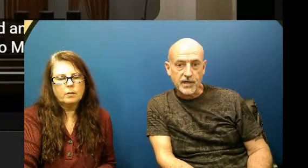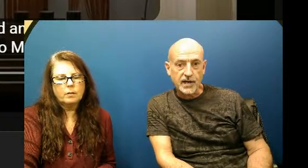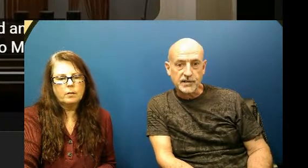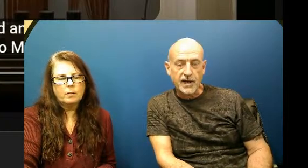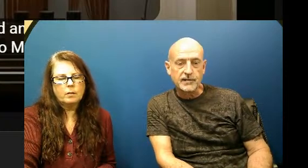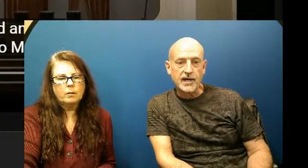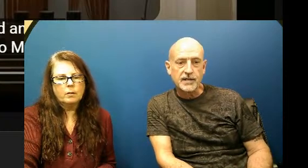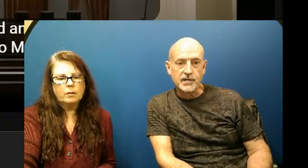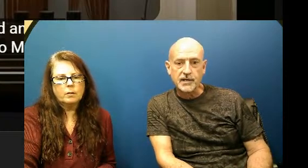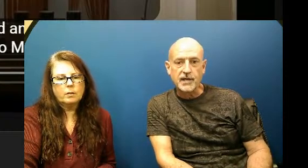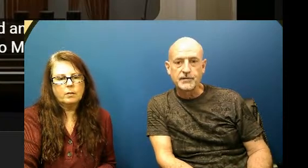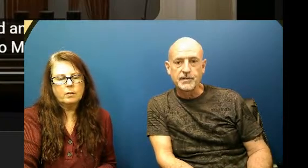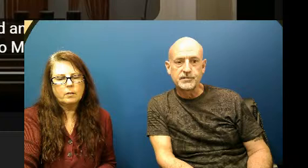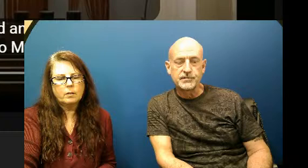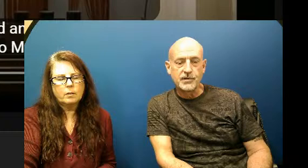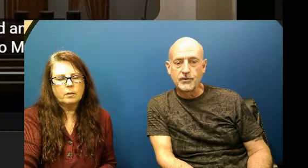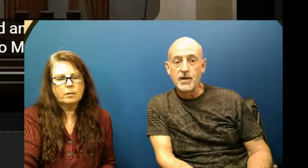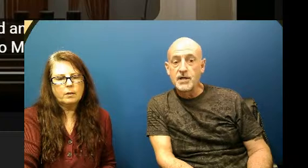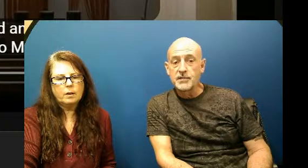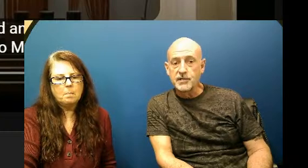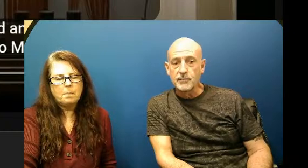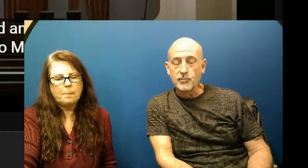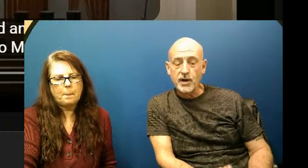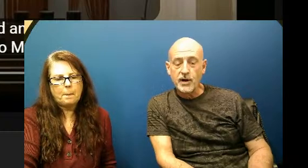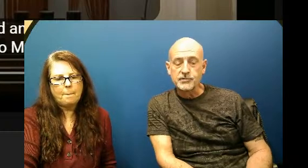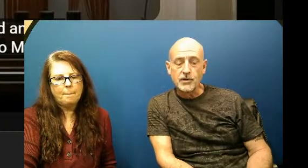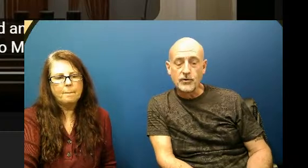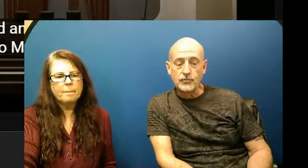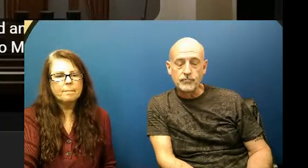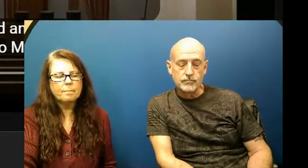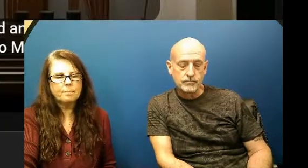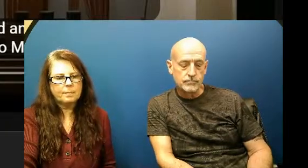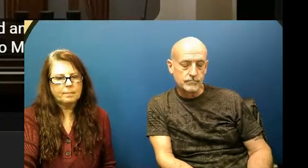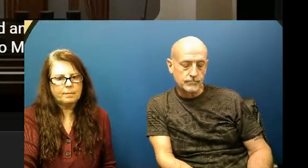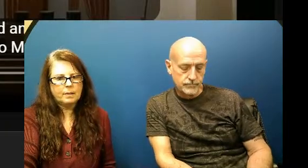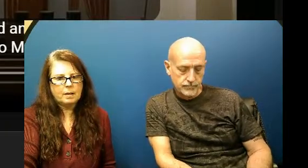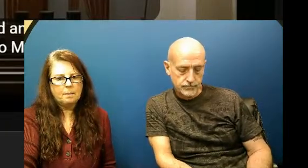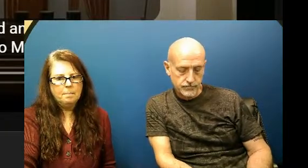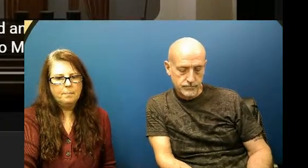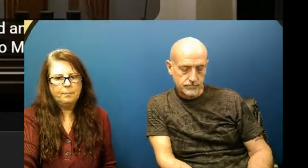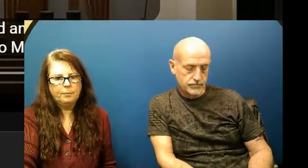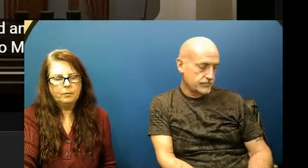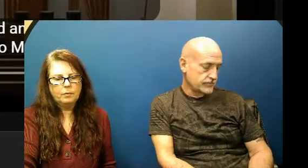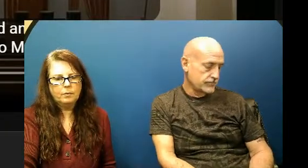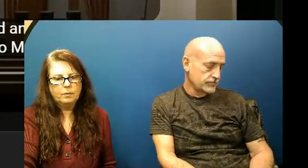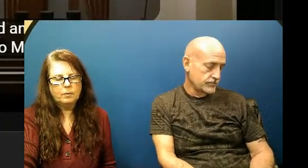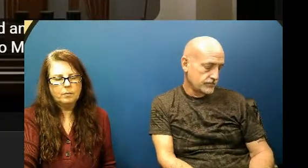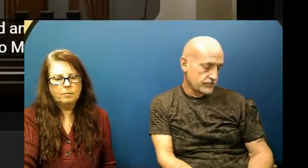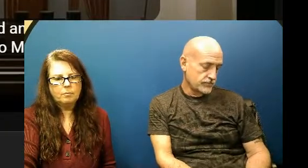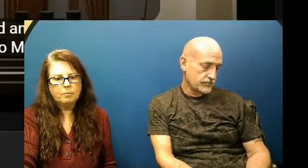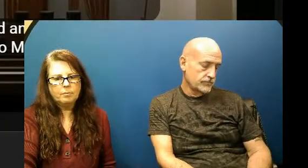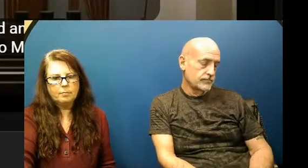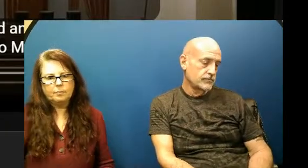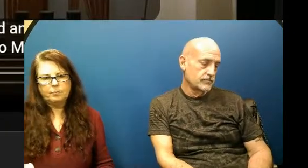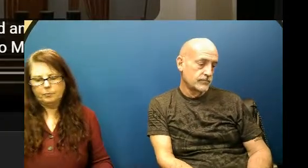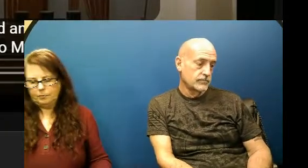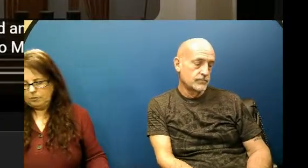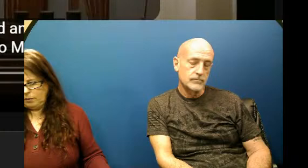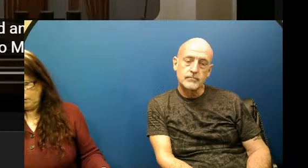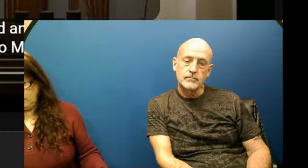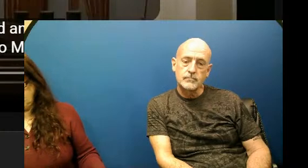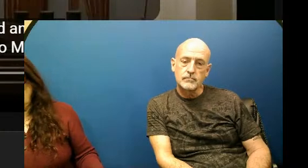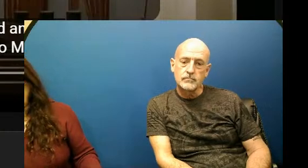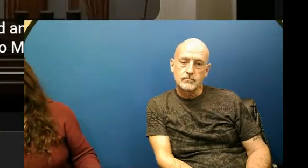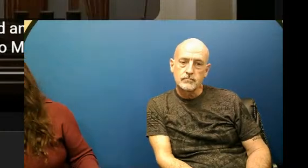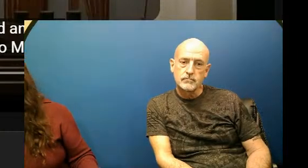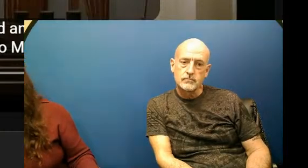on everything and analyze the heck out of this. And so they come prepared. So To the extent ByteDance is speaking in